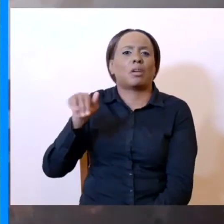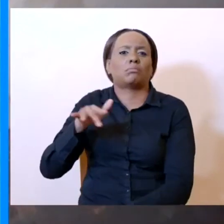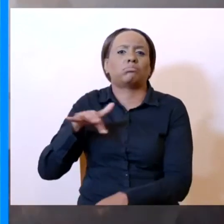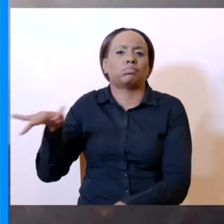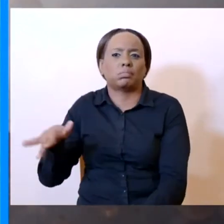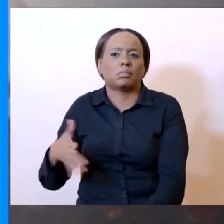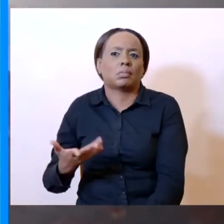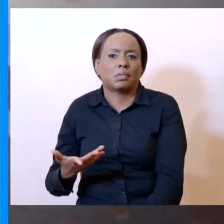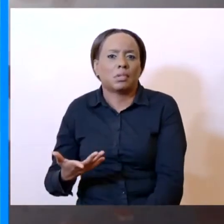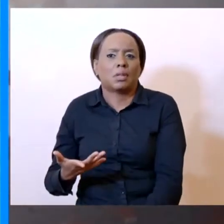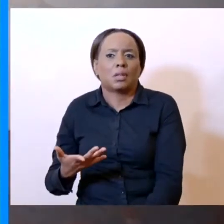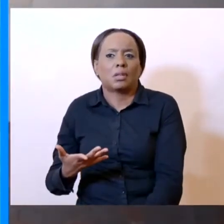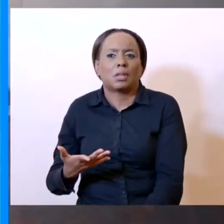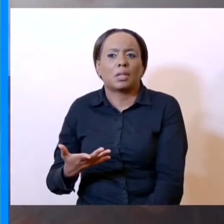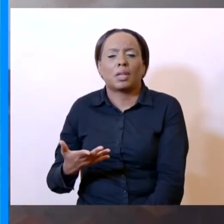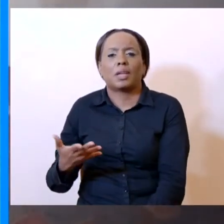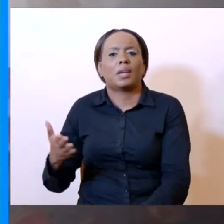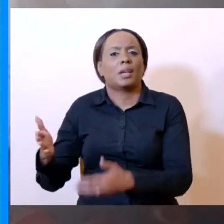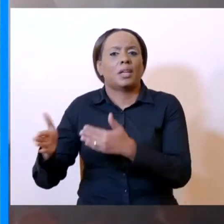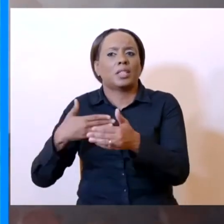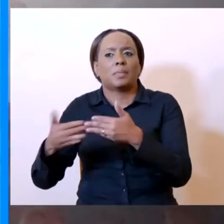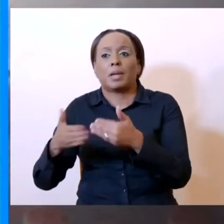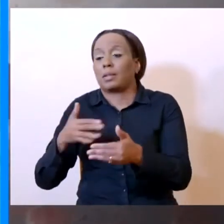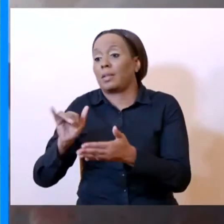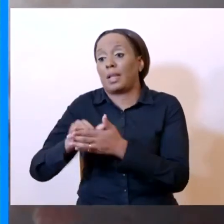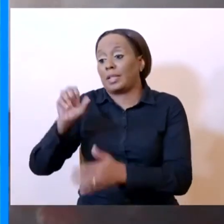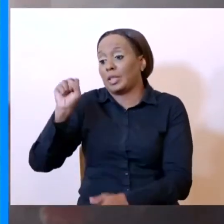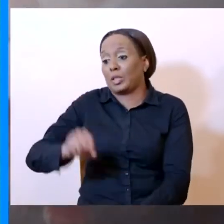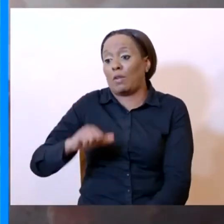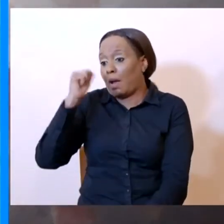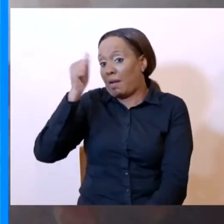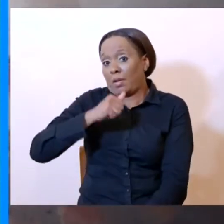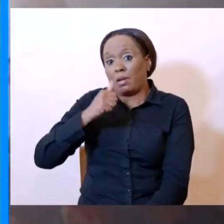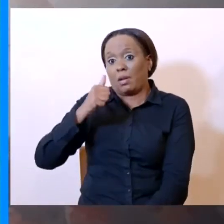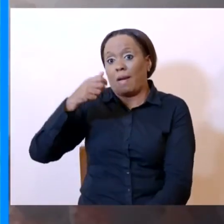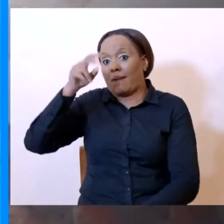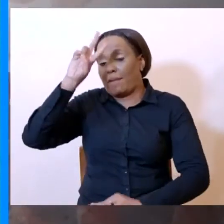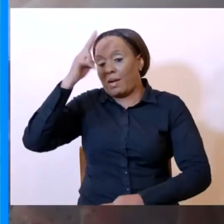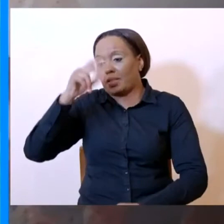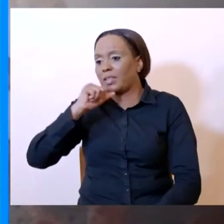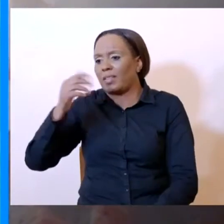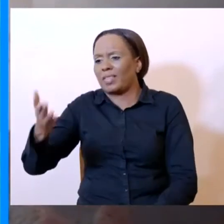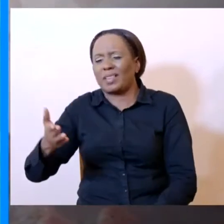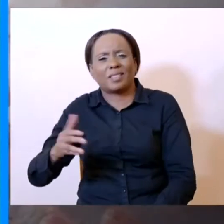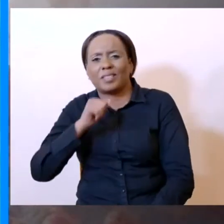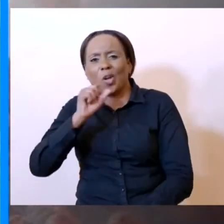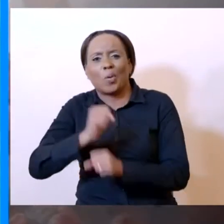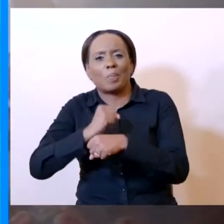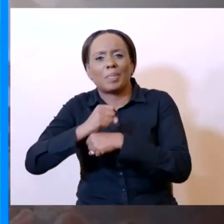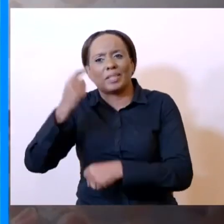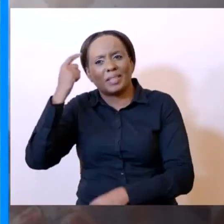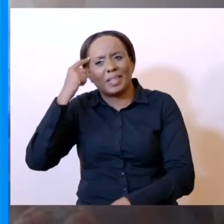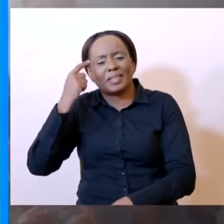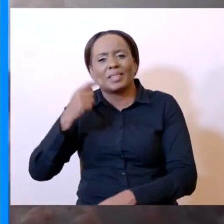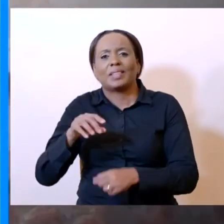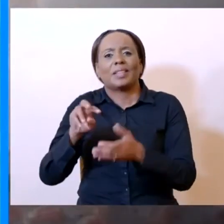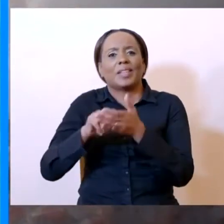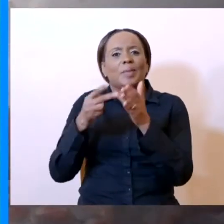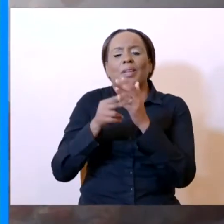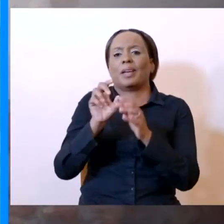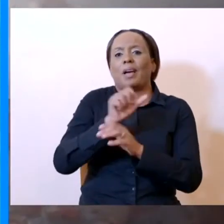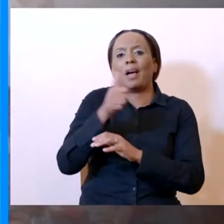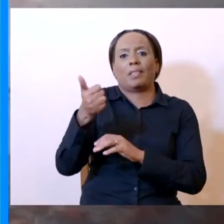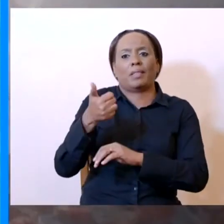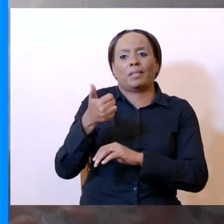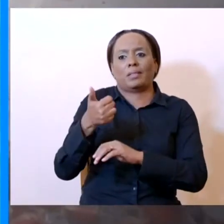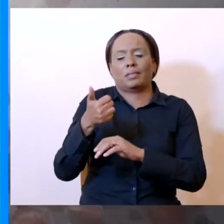particular country is not the South African virus, then that doesn't make any sense because what will happen is that more variants will emerge, which will, of course,